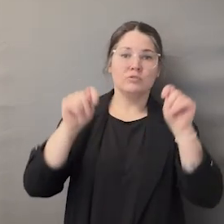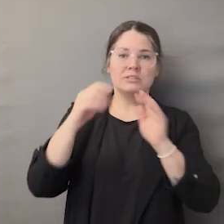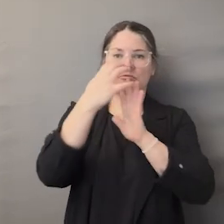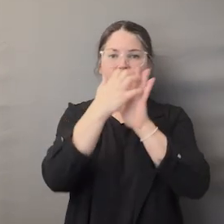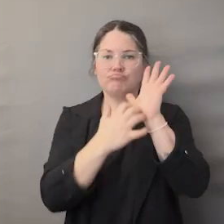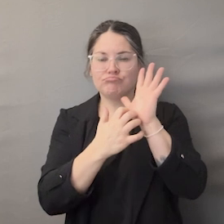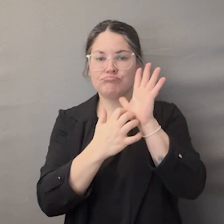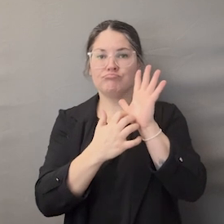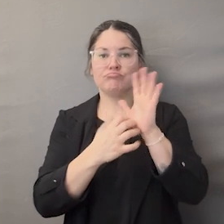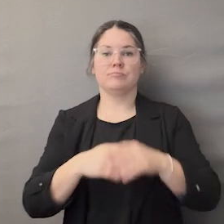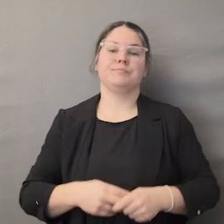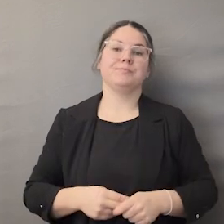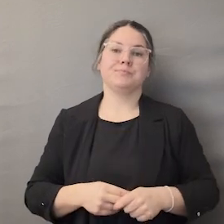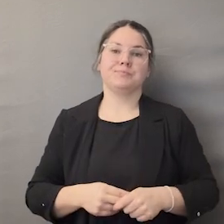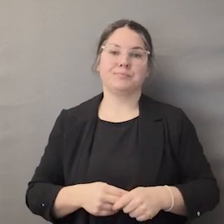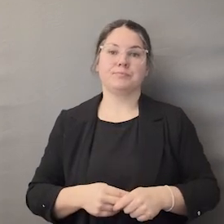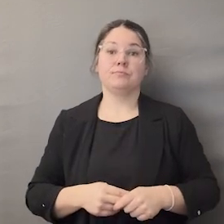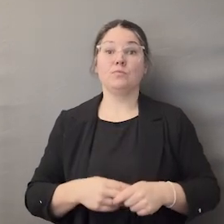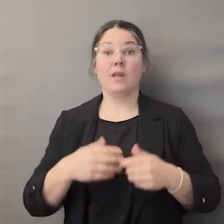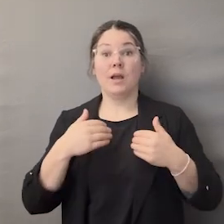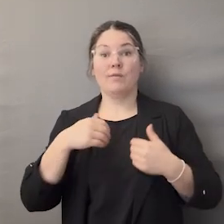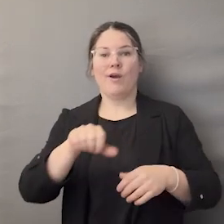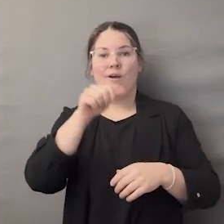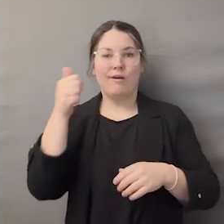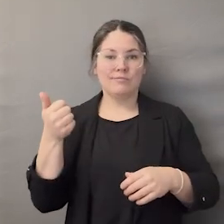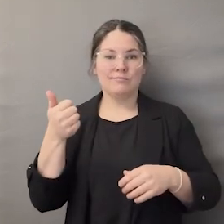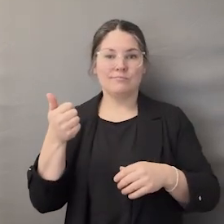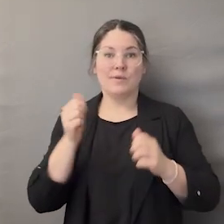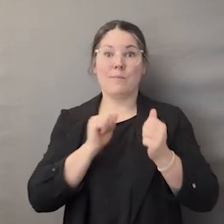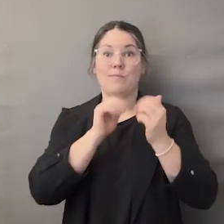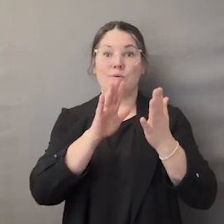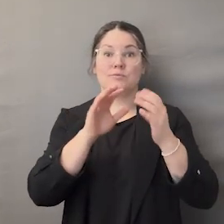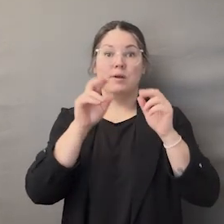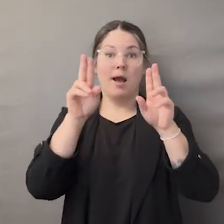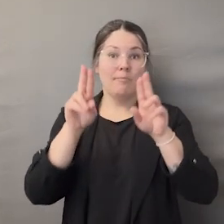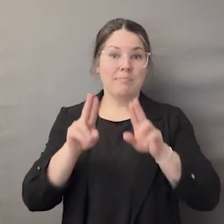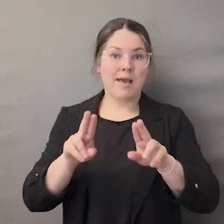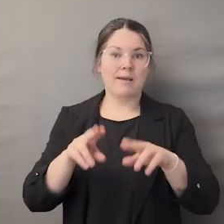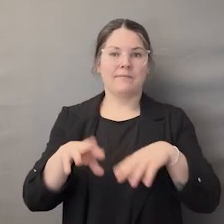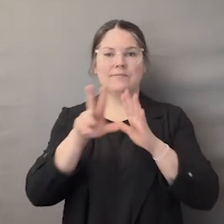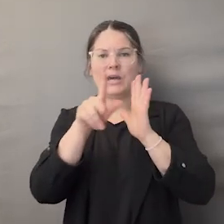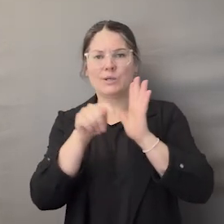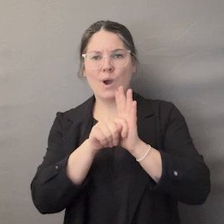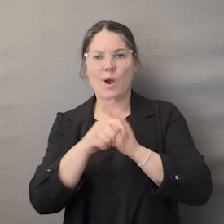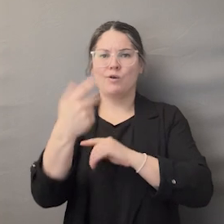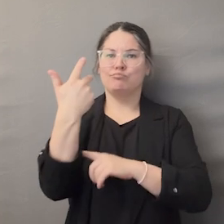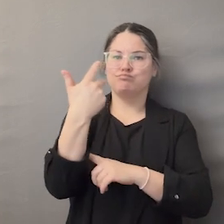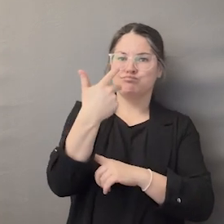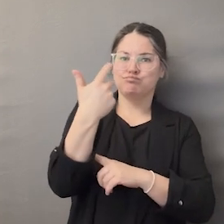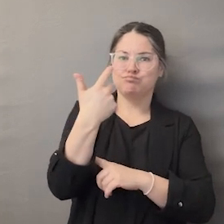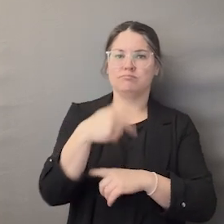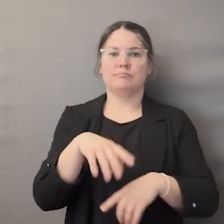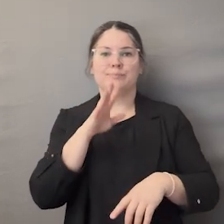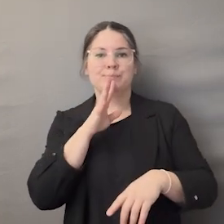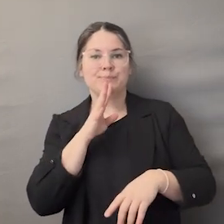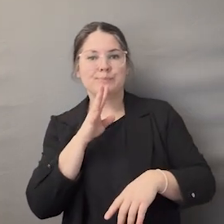information. Offering alternative ways to apply, video or audio submissions, really means that